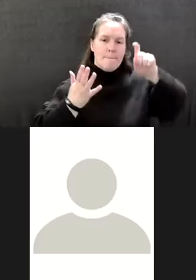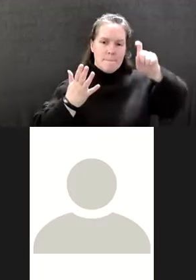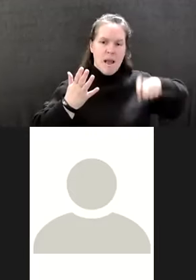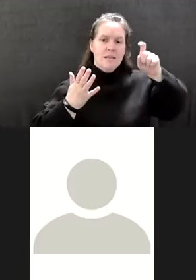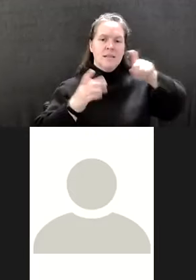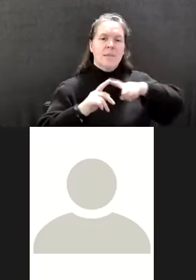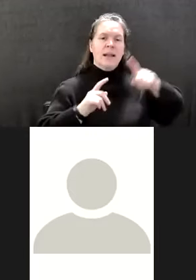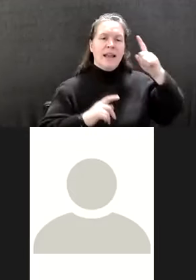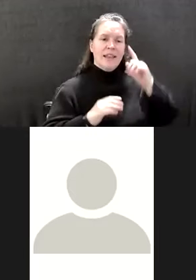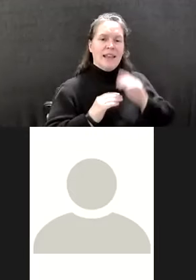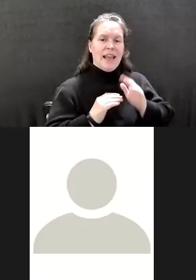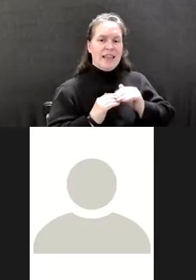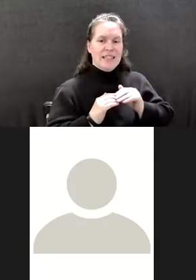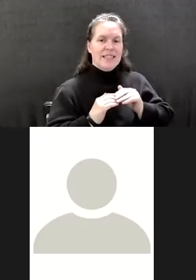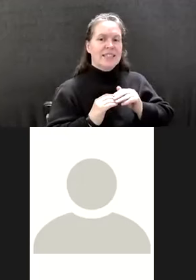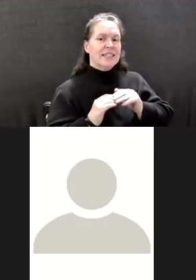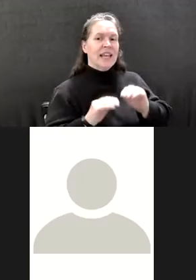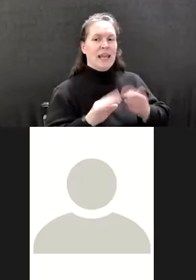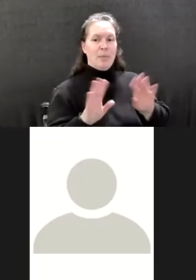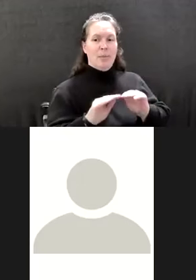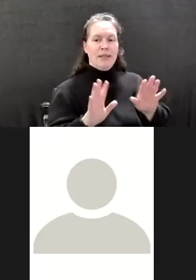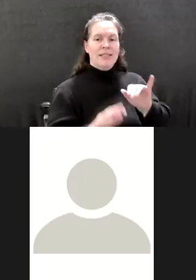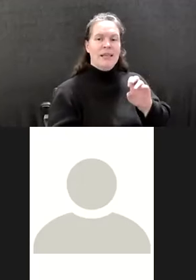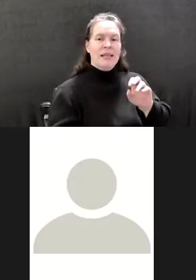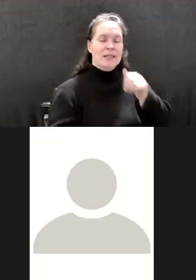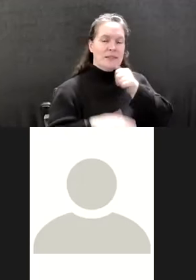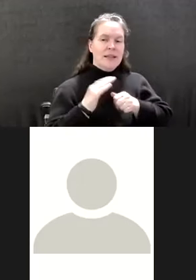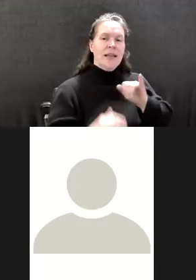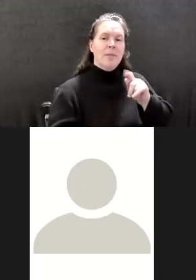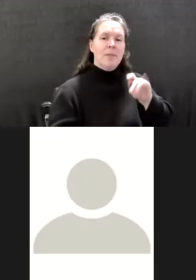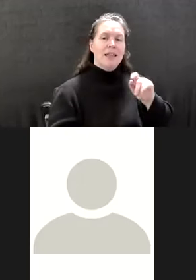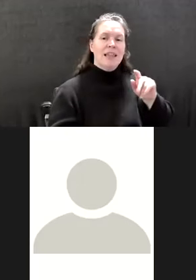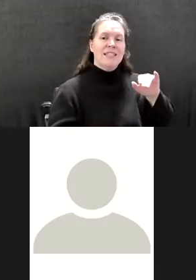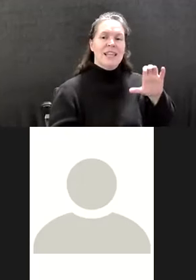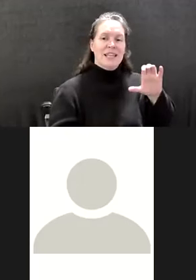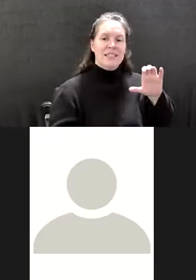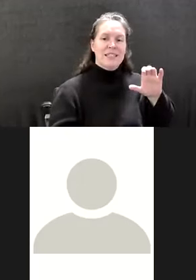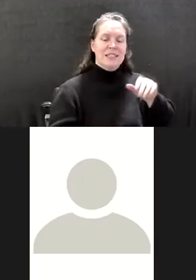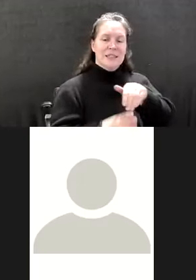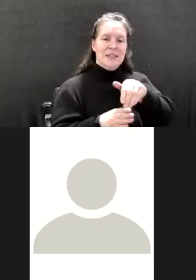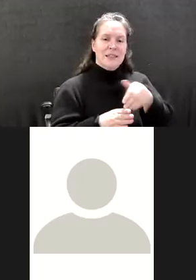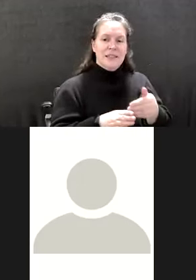I think at least the implicit bias training it's a place where everyone should start.